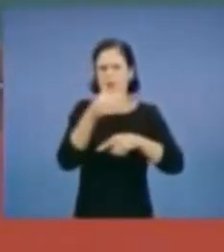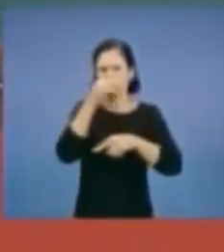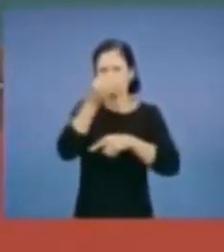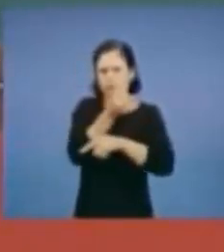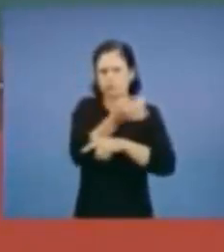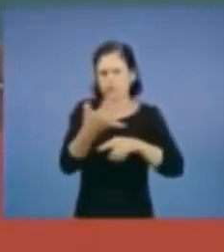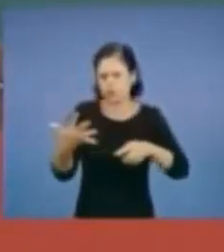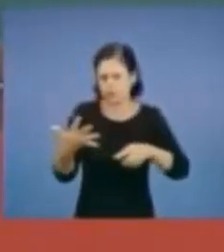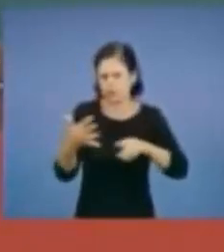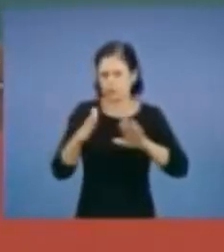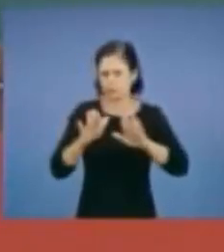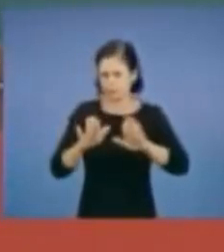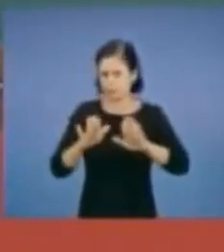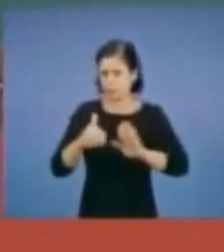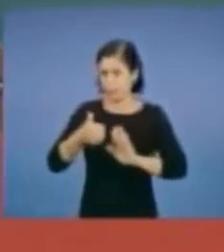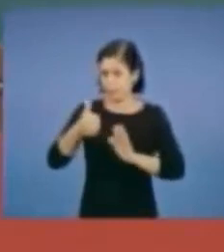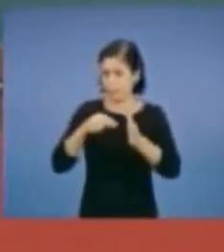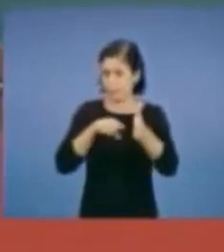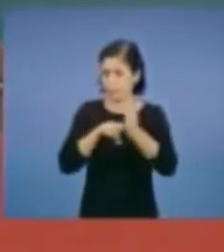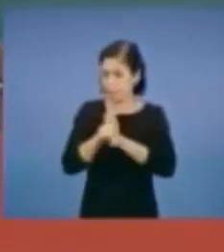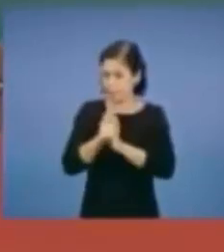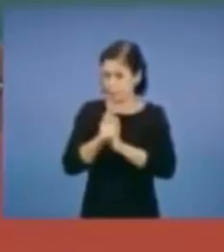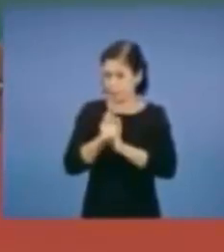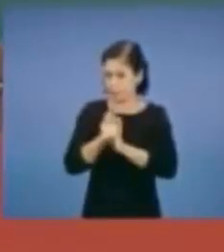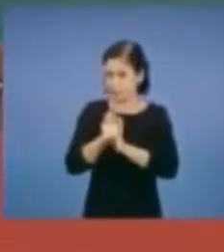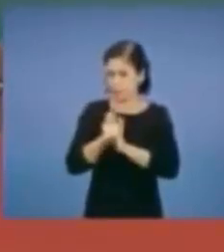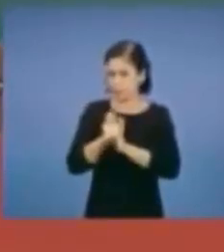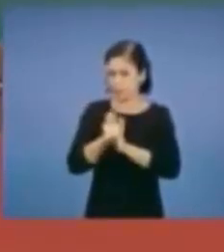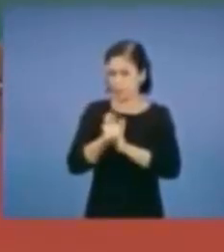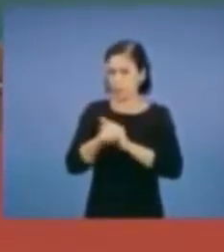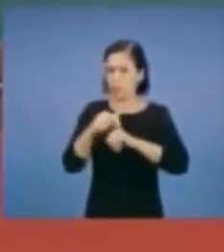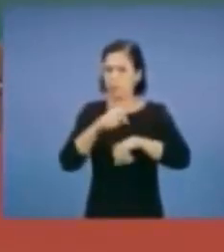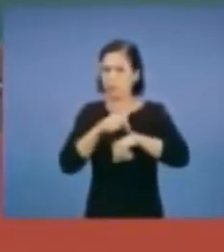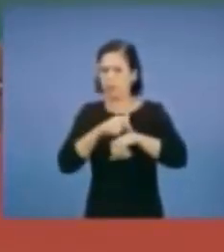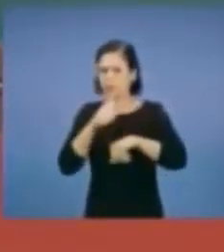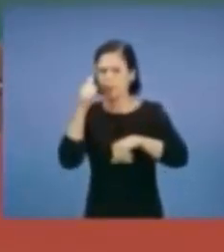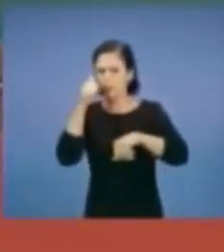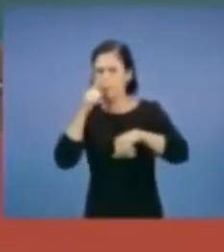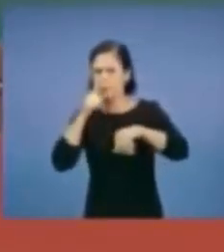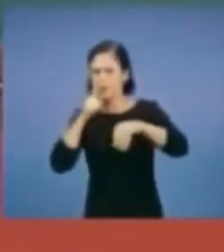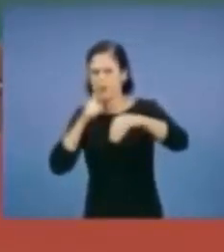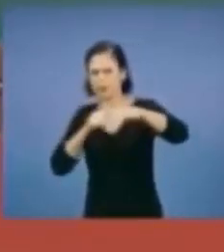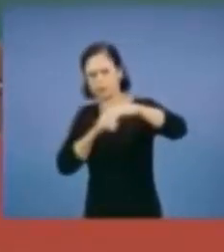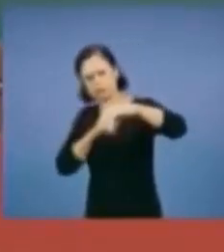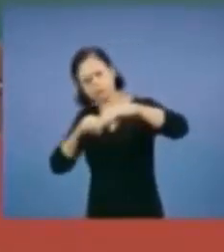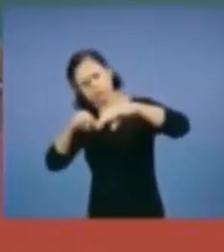So the first thing, the first question is the following. In this meeting,